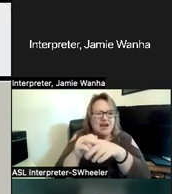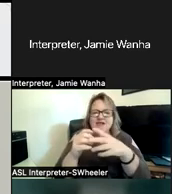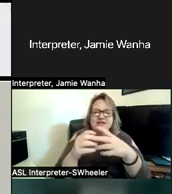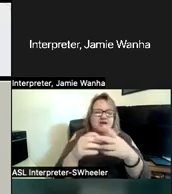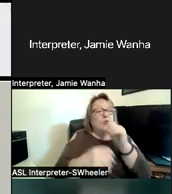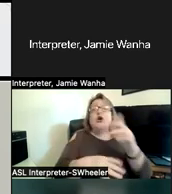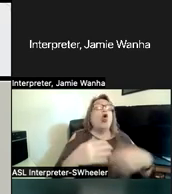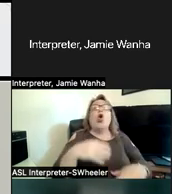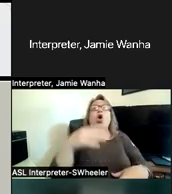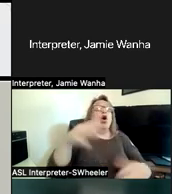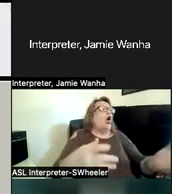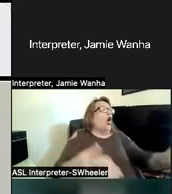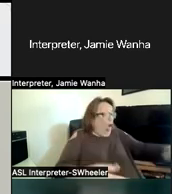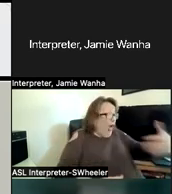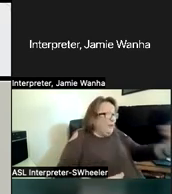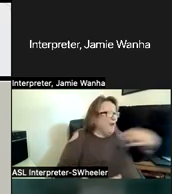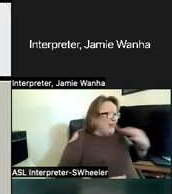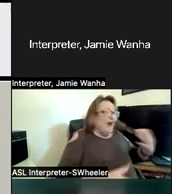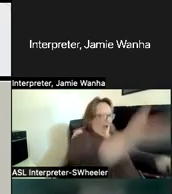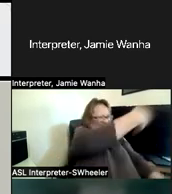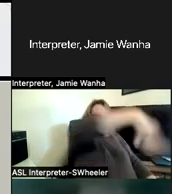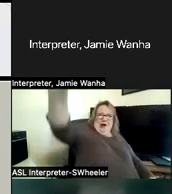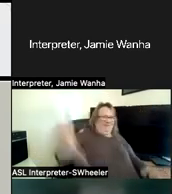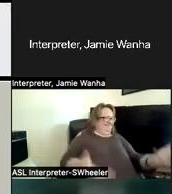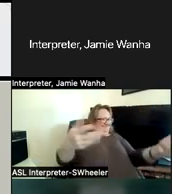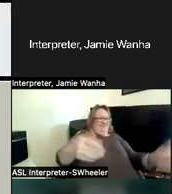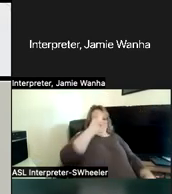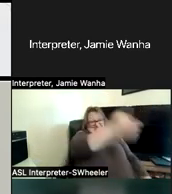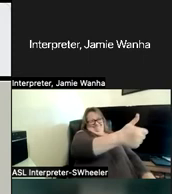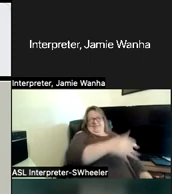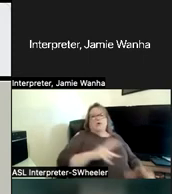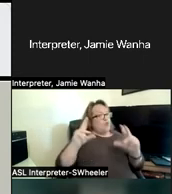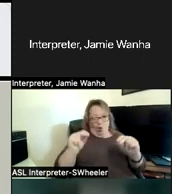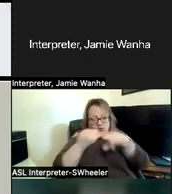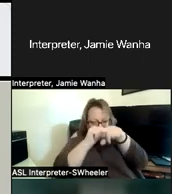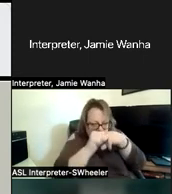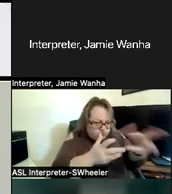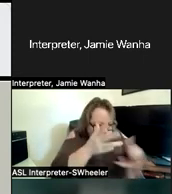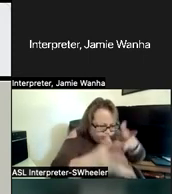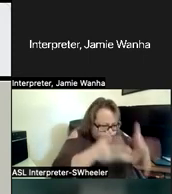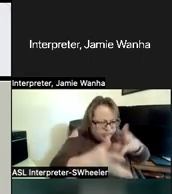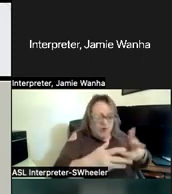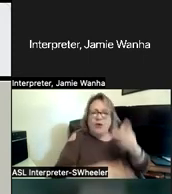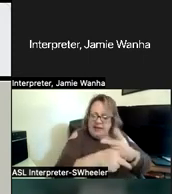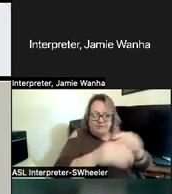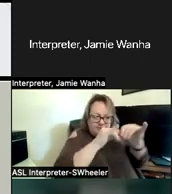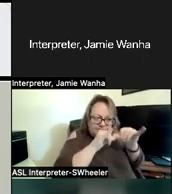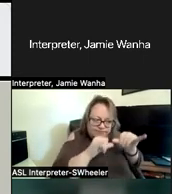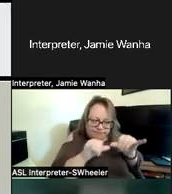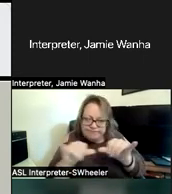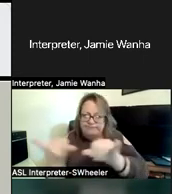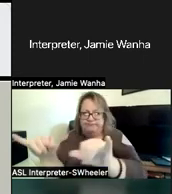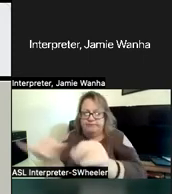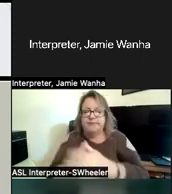people out blind. We want to make sure people know what they're doing, know what to expect. And so we do it a certain way so it's safest for the community. And finally,